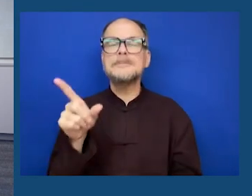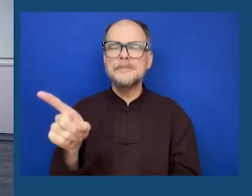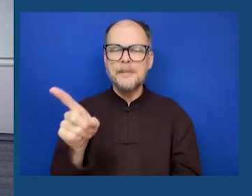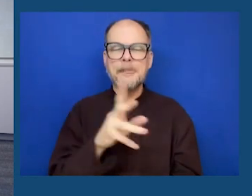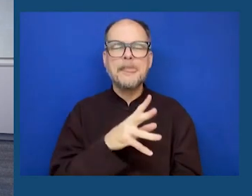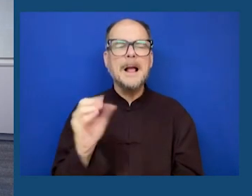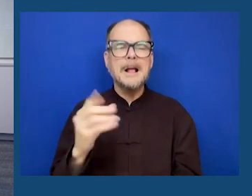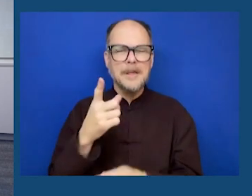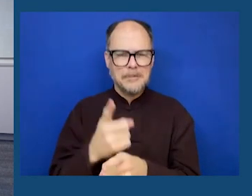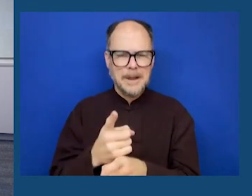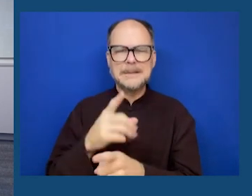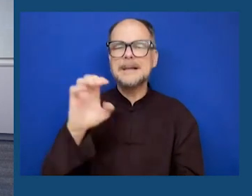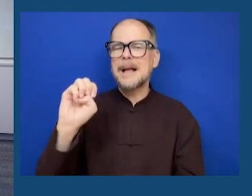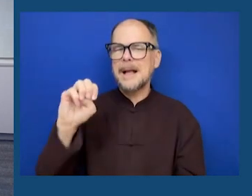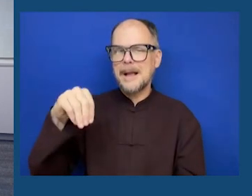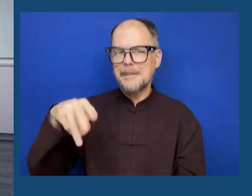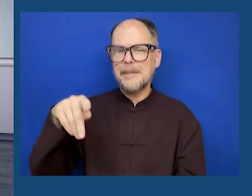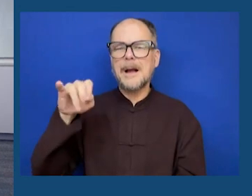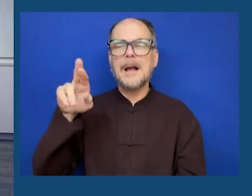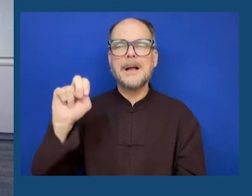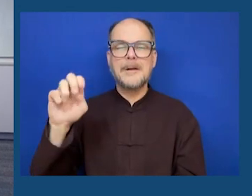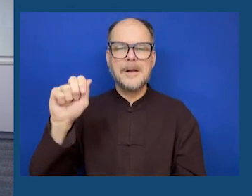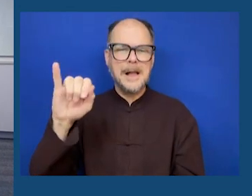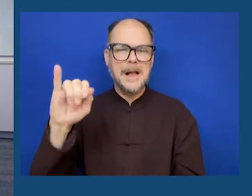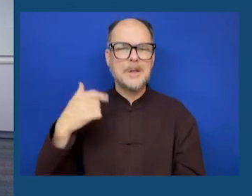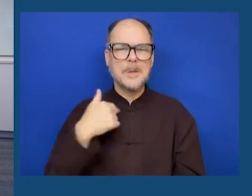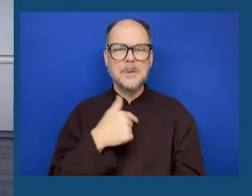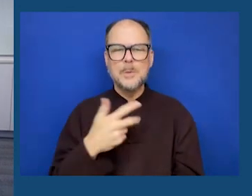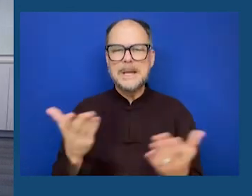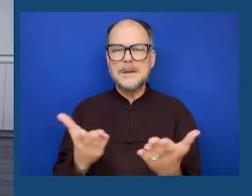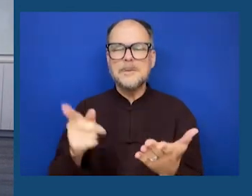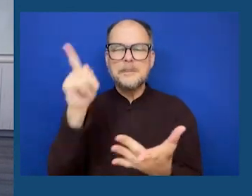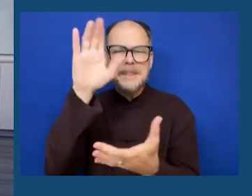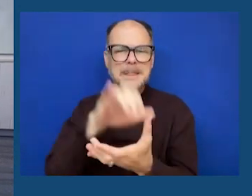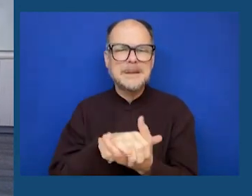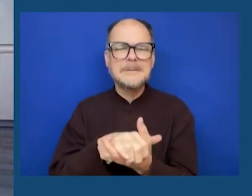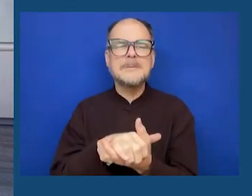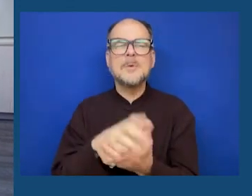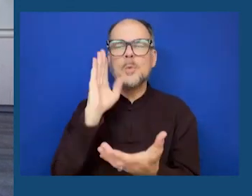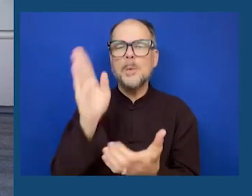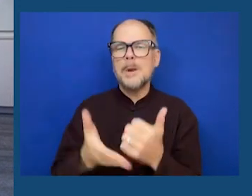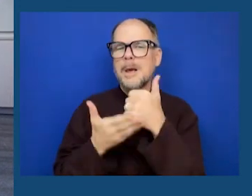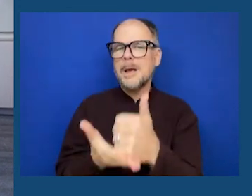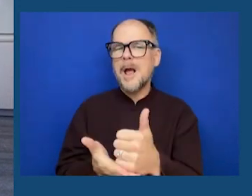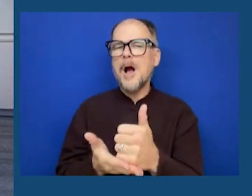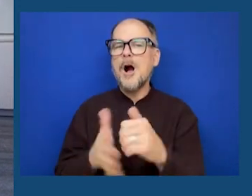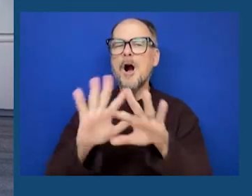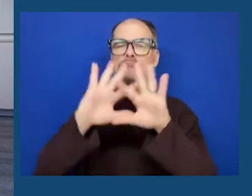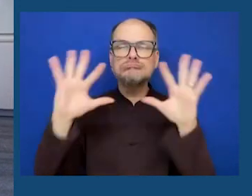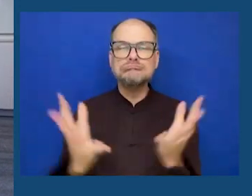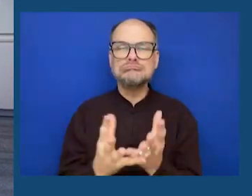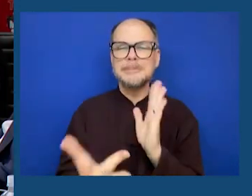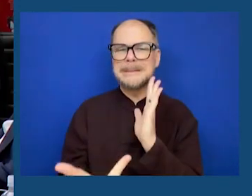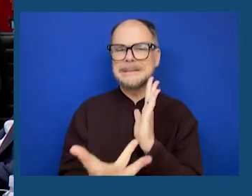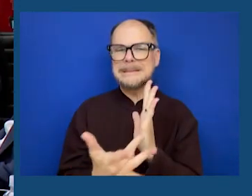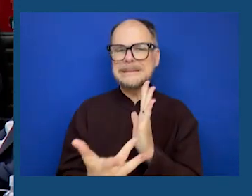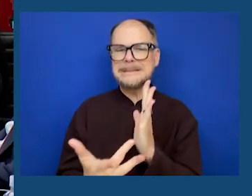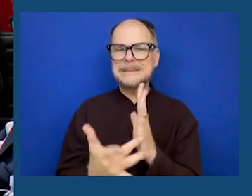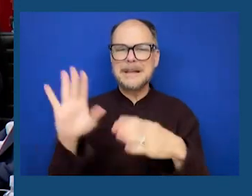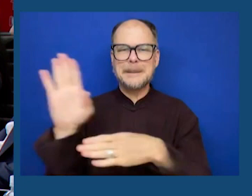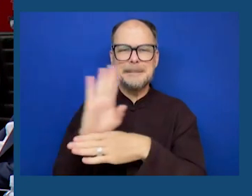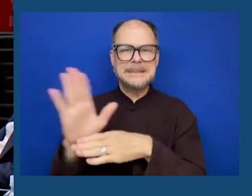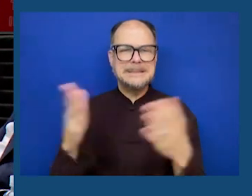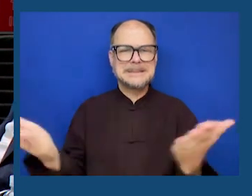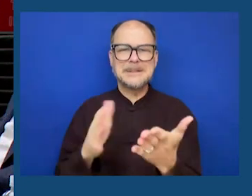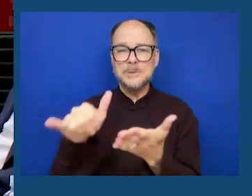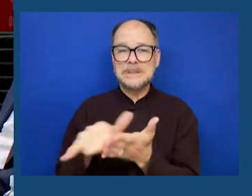Empire AI, we fully believe that it will help the entire tech sector in the state grow. And we have Athena here